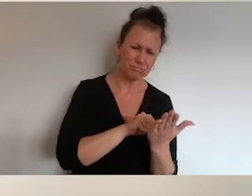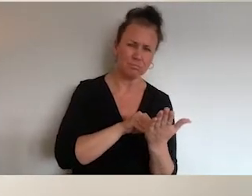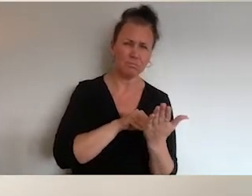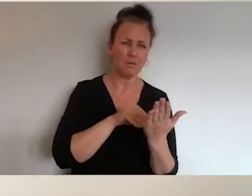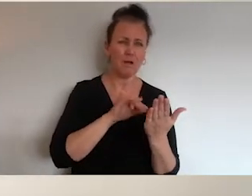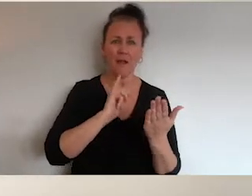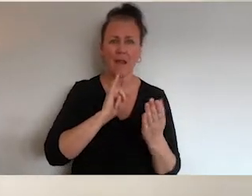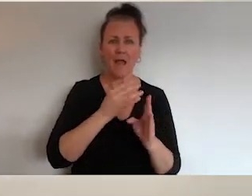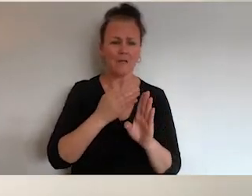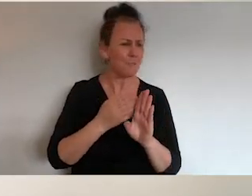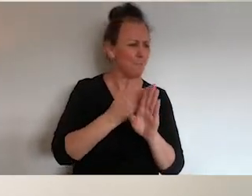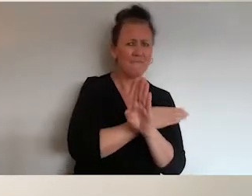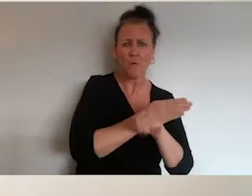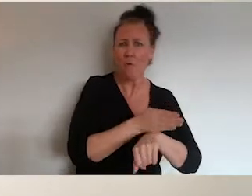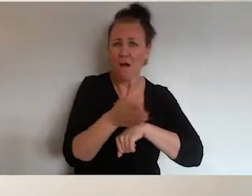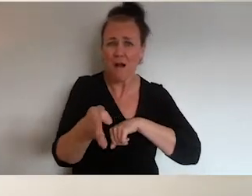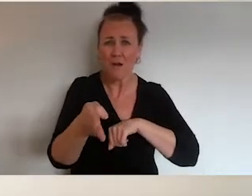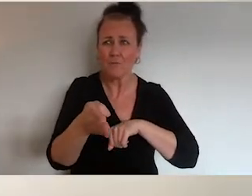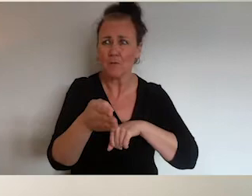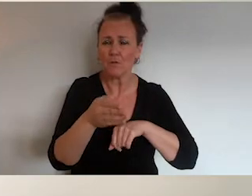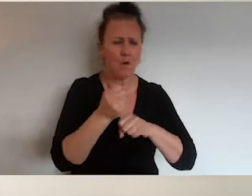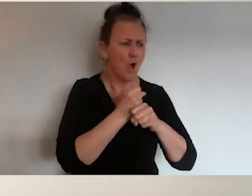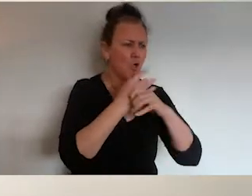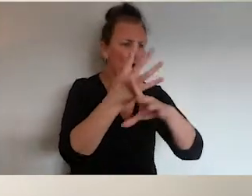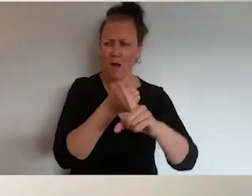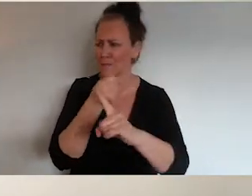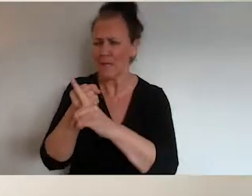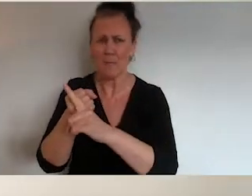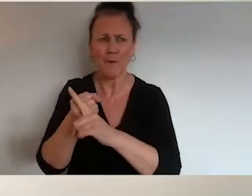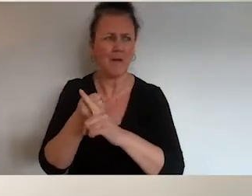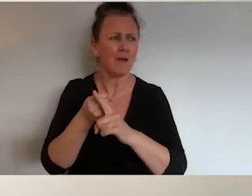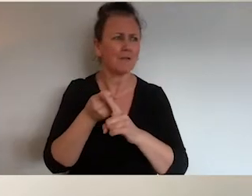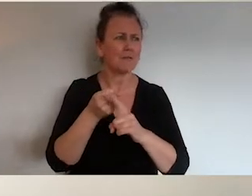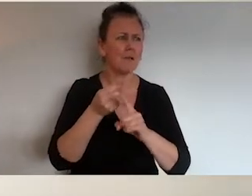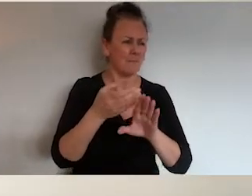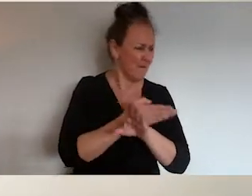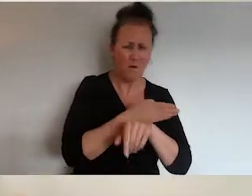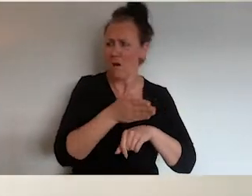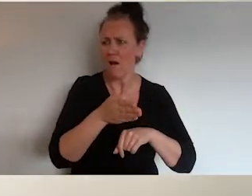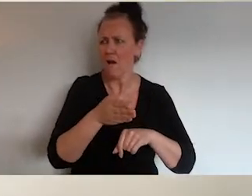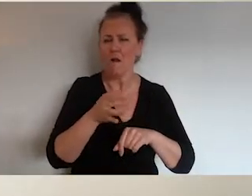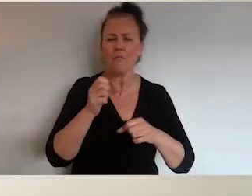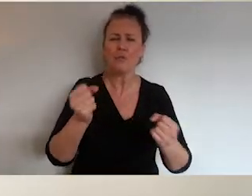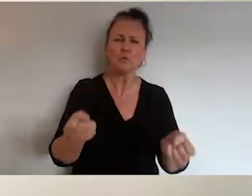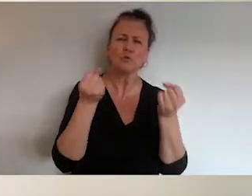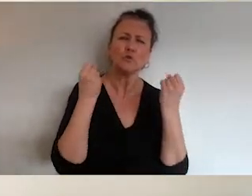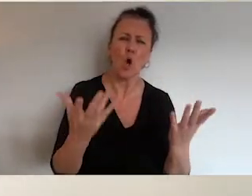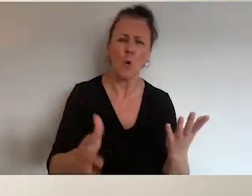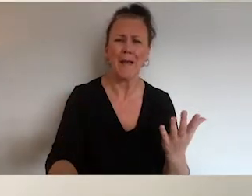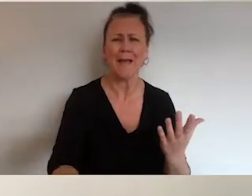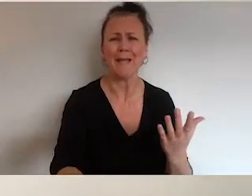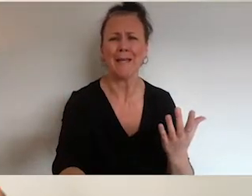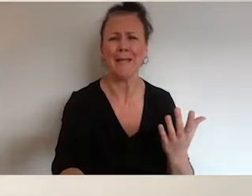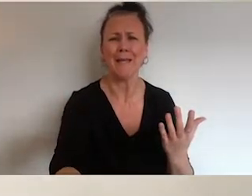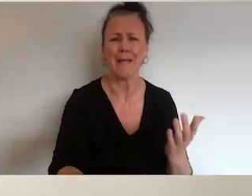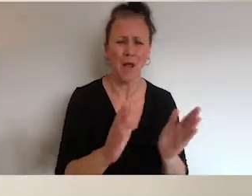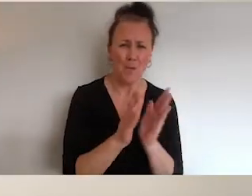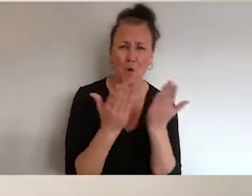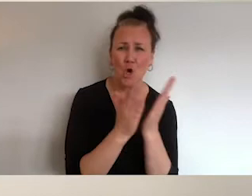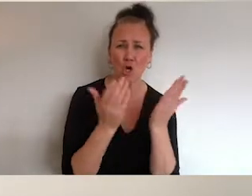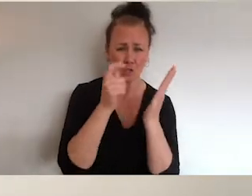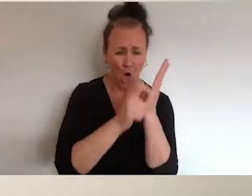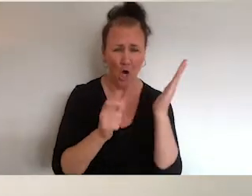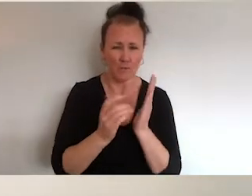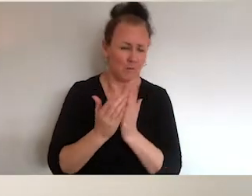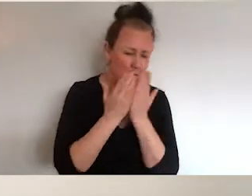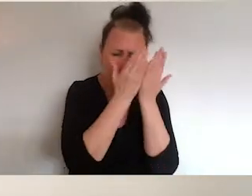and after, like cause and effect, like choosing a path, and read so many, so many, so many books and articles